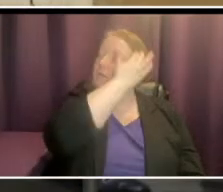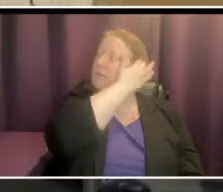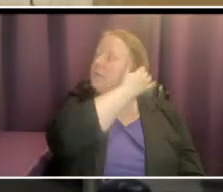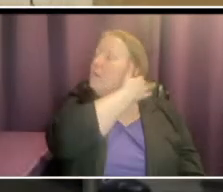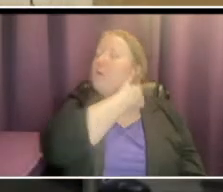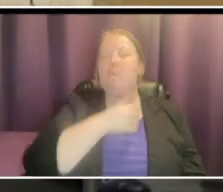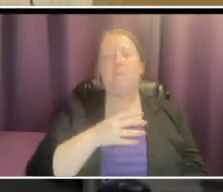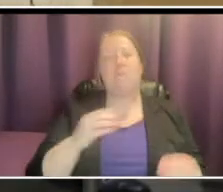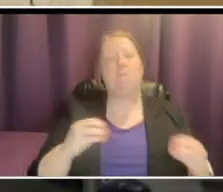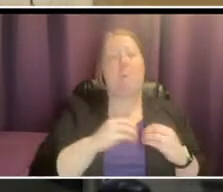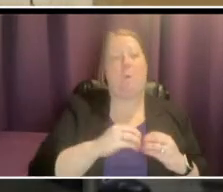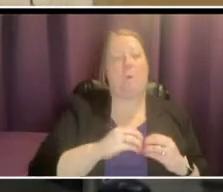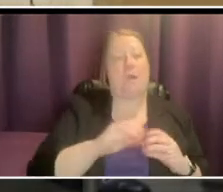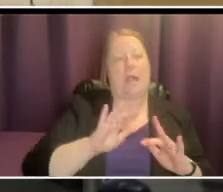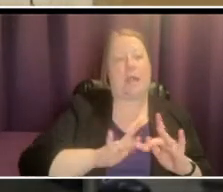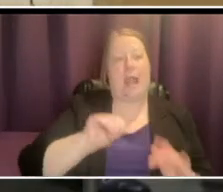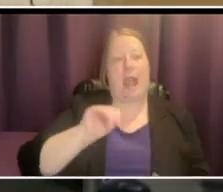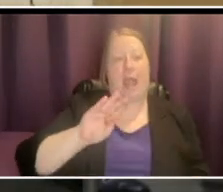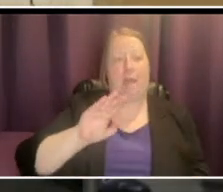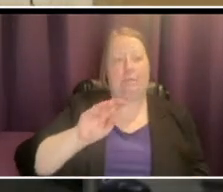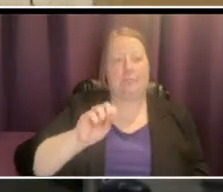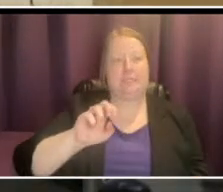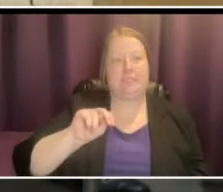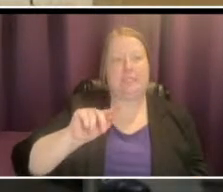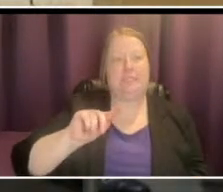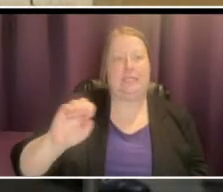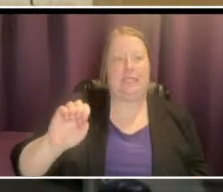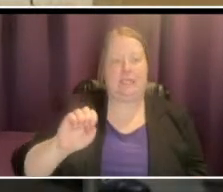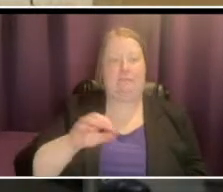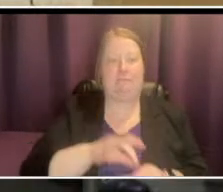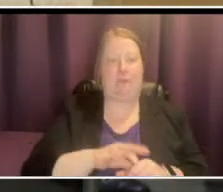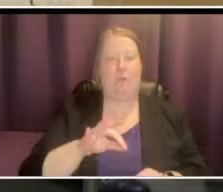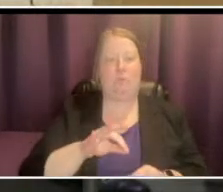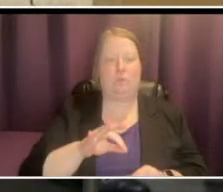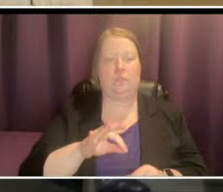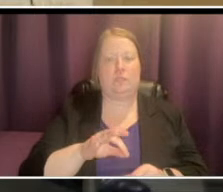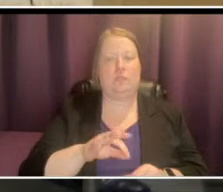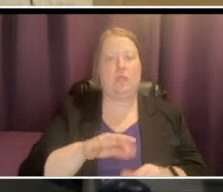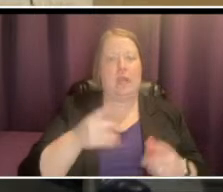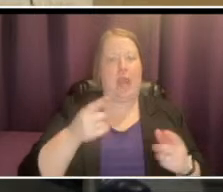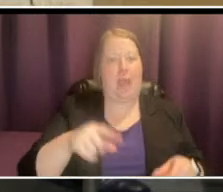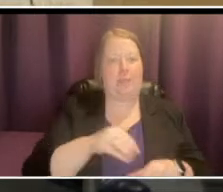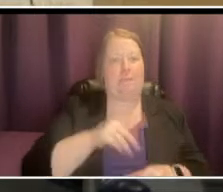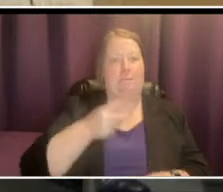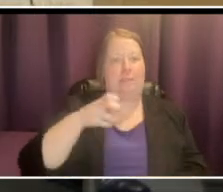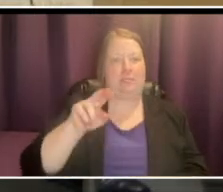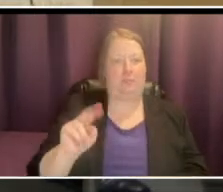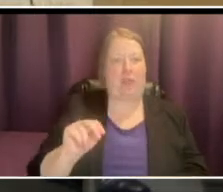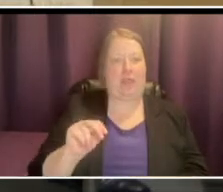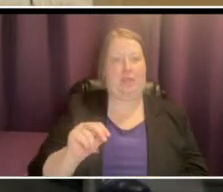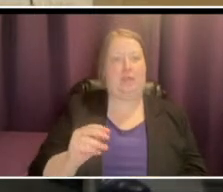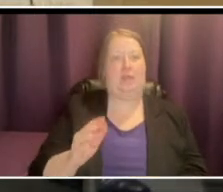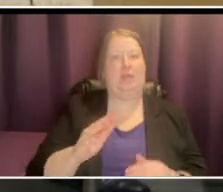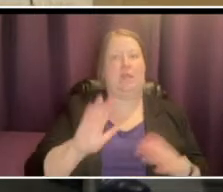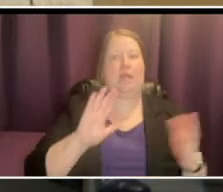more absentee votes were cast in Pennsylvania than there were absentee ballots requests. You know, stuff like that was just easy to blow up.